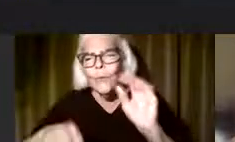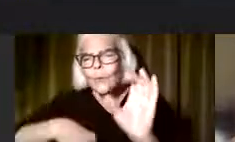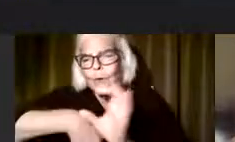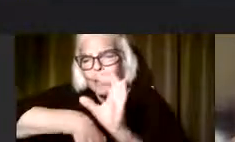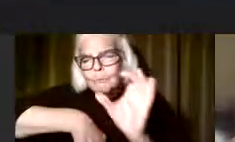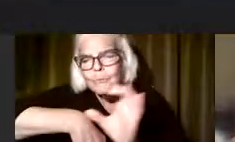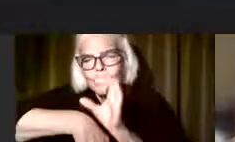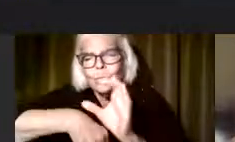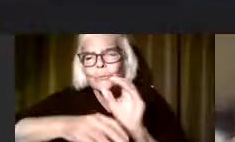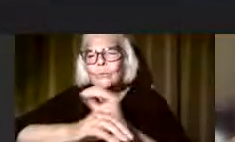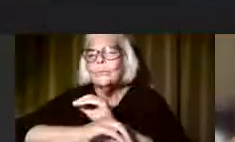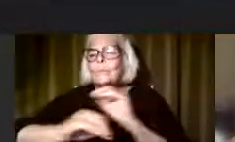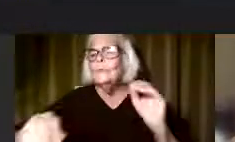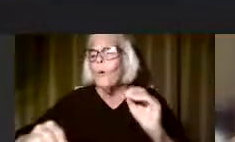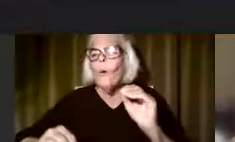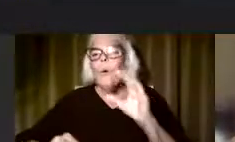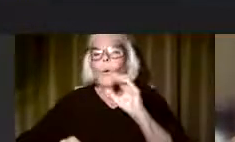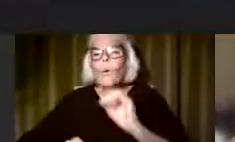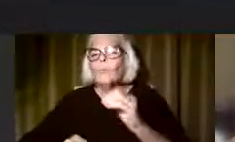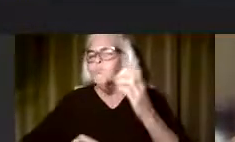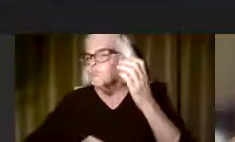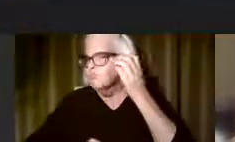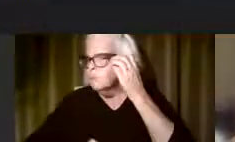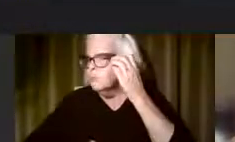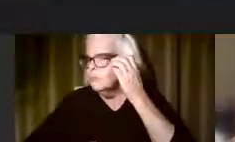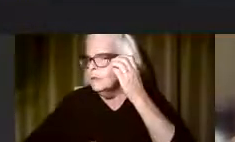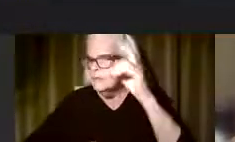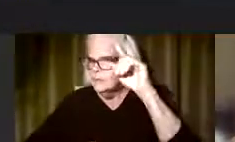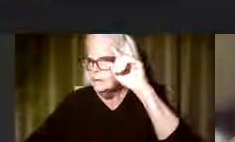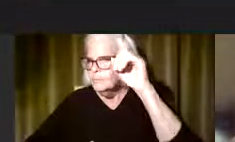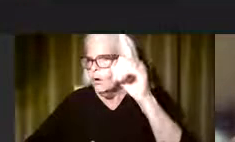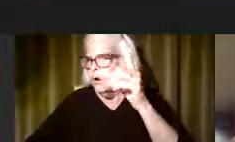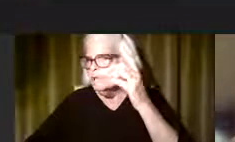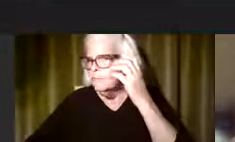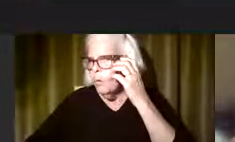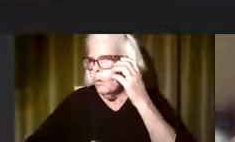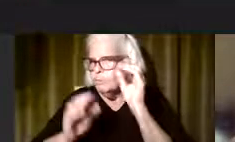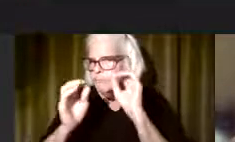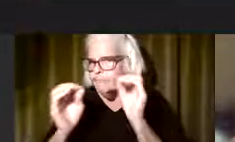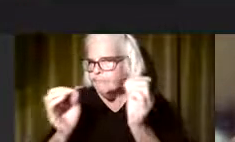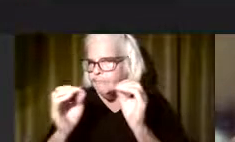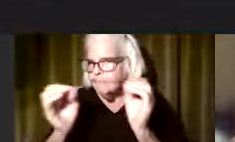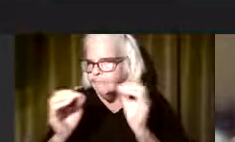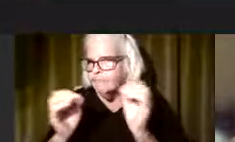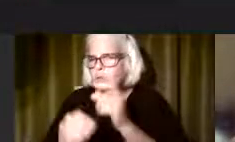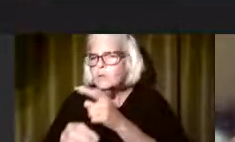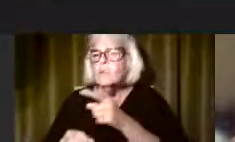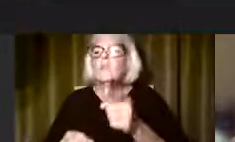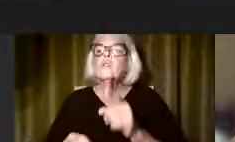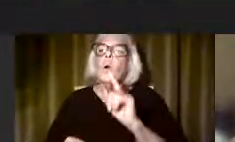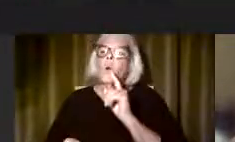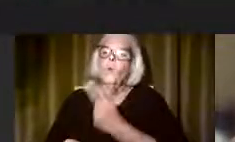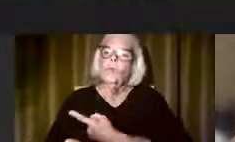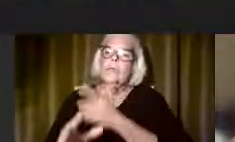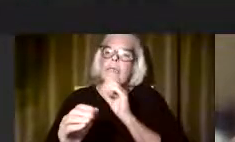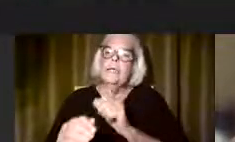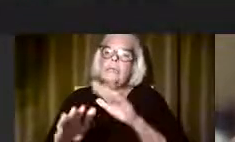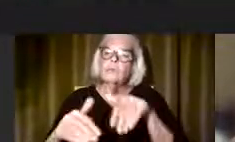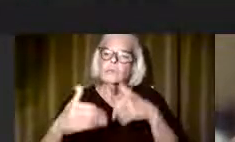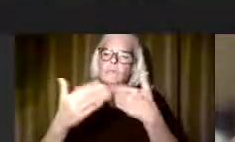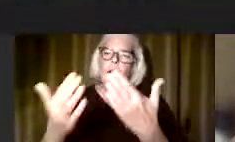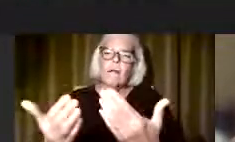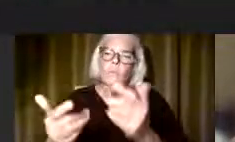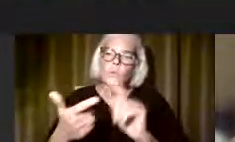direct them to the local health department or to 211? And a related question for folks who don't have easy access to